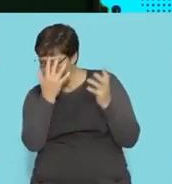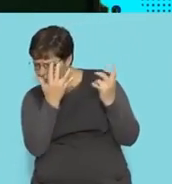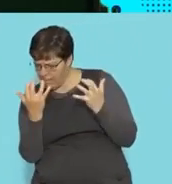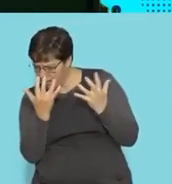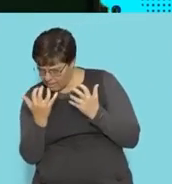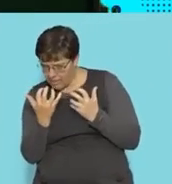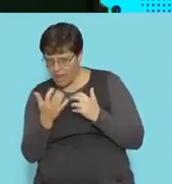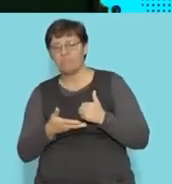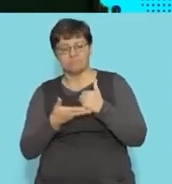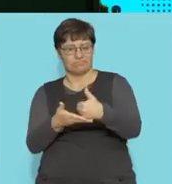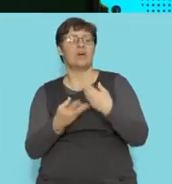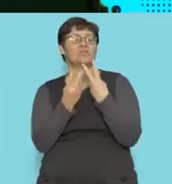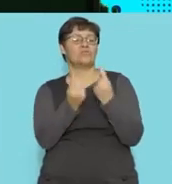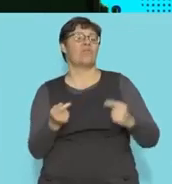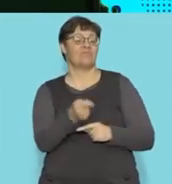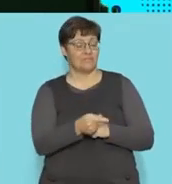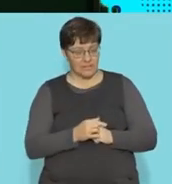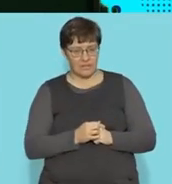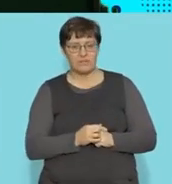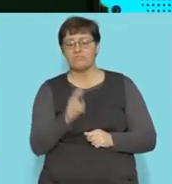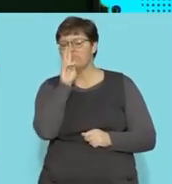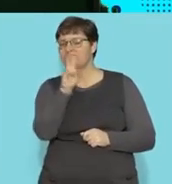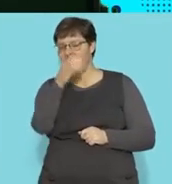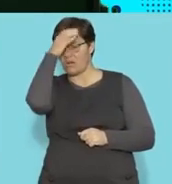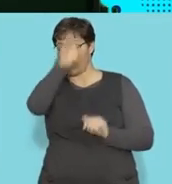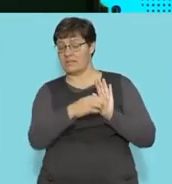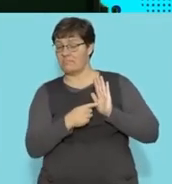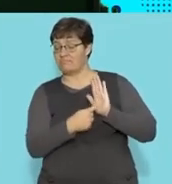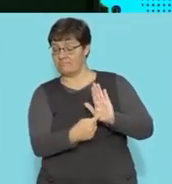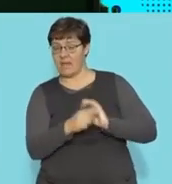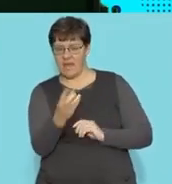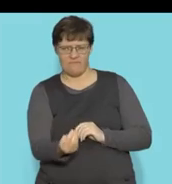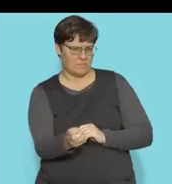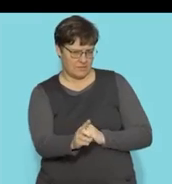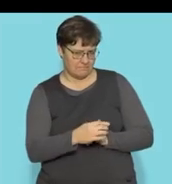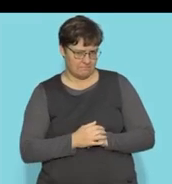them. So let's go to the board and have a reminder of what's on our concept map.